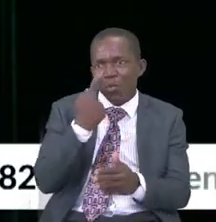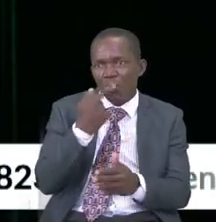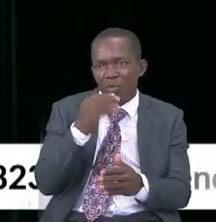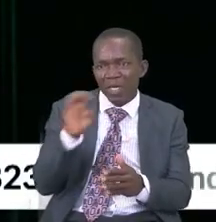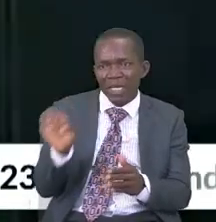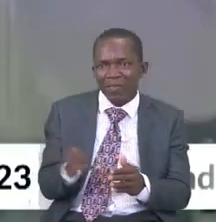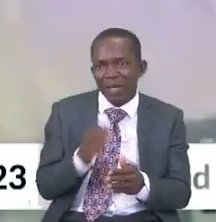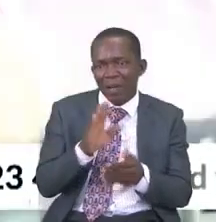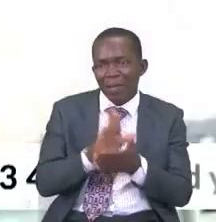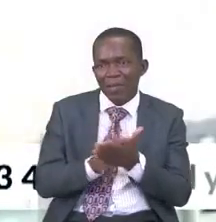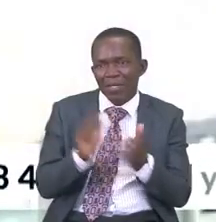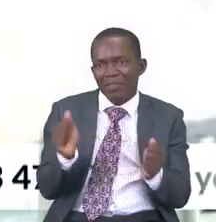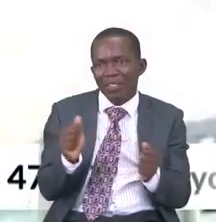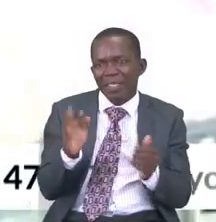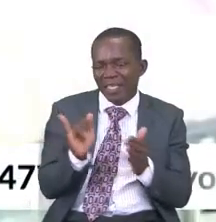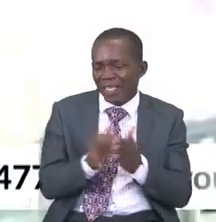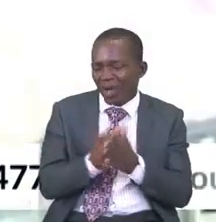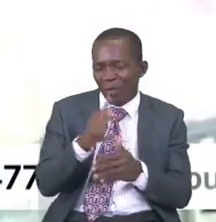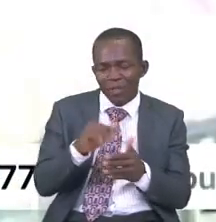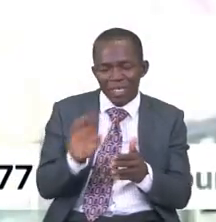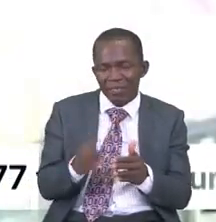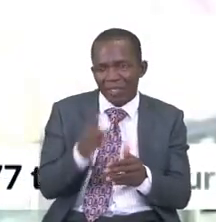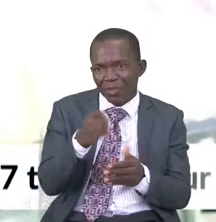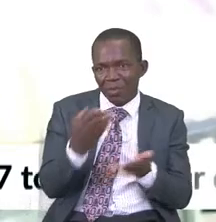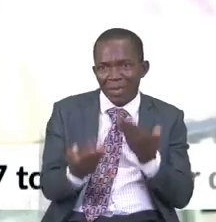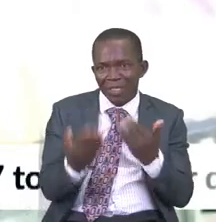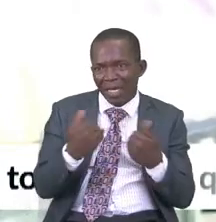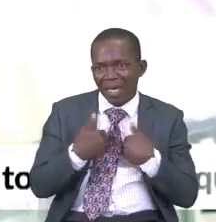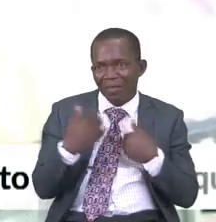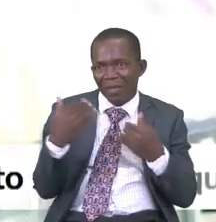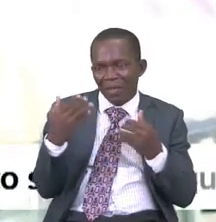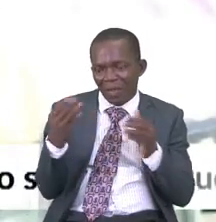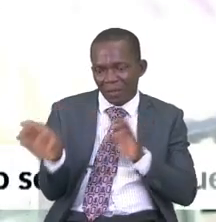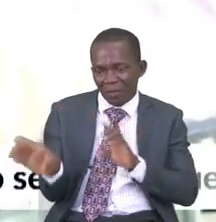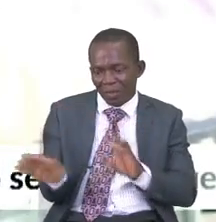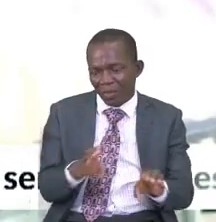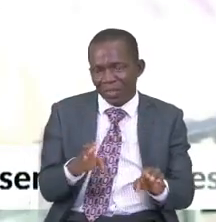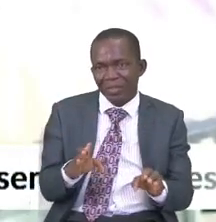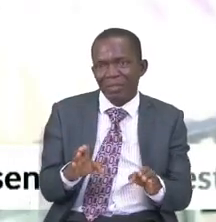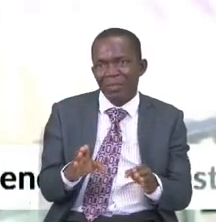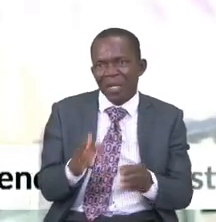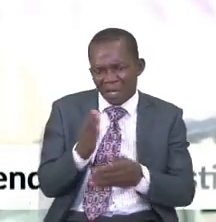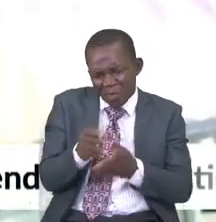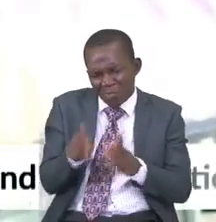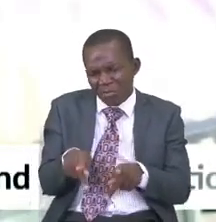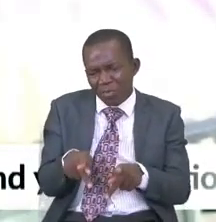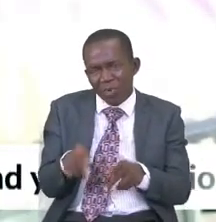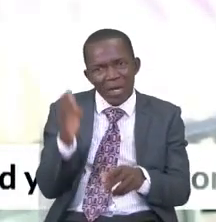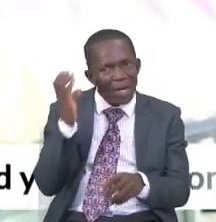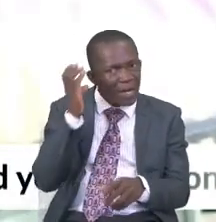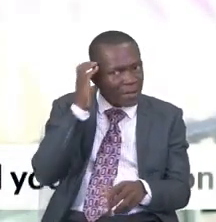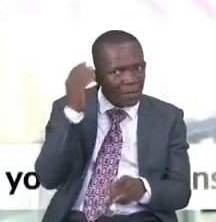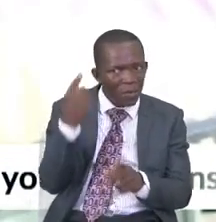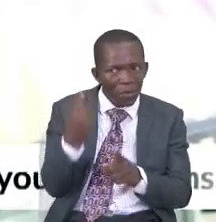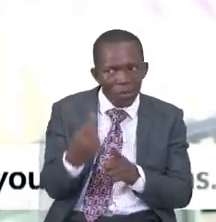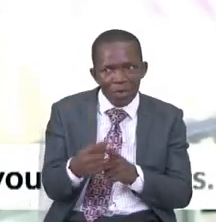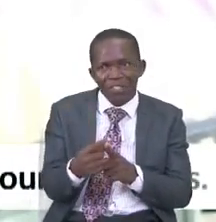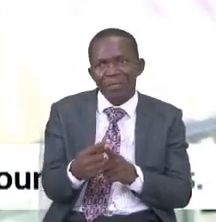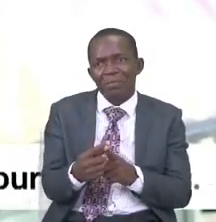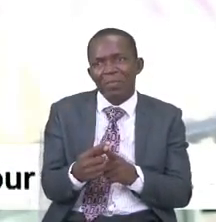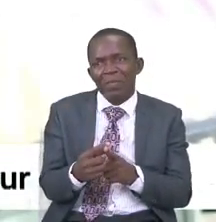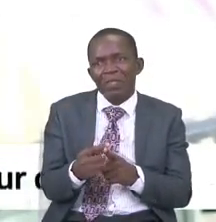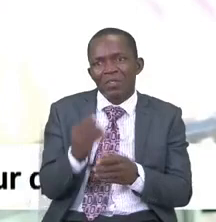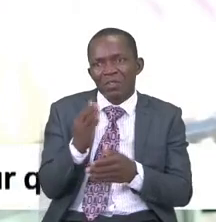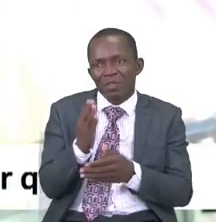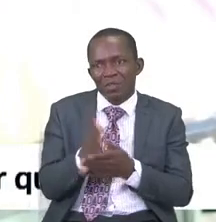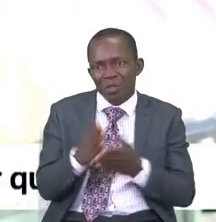you may have gone, and we were so loving it, and then suddenly, some responded, and then not too long,